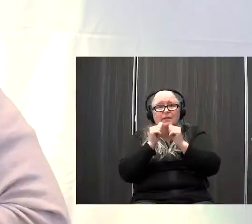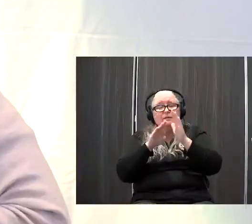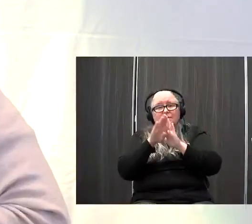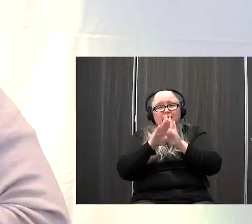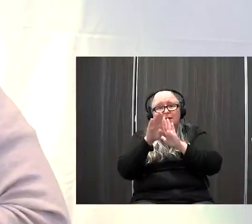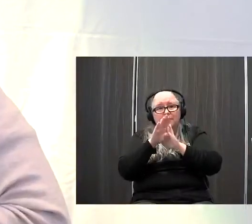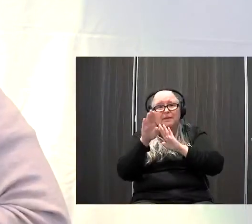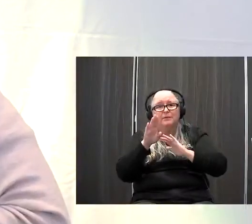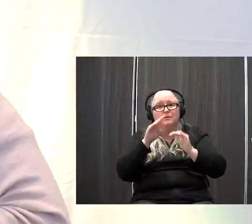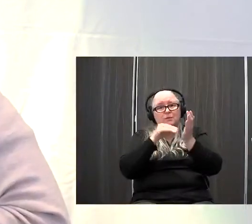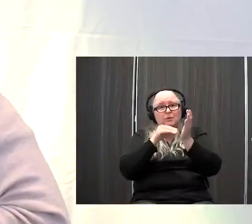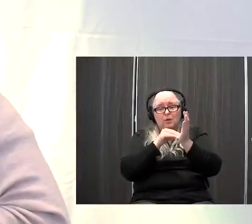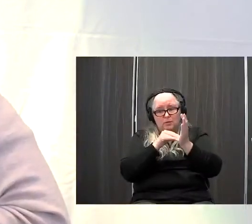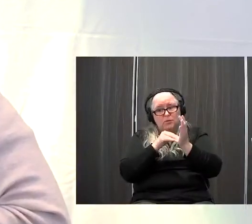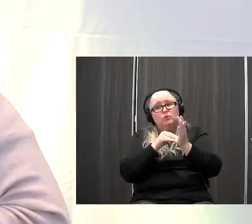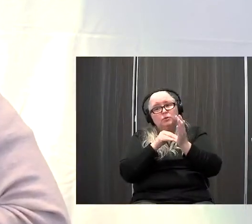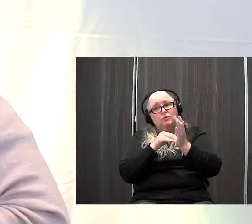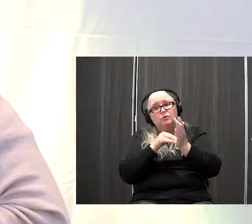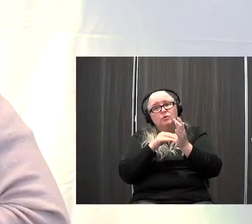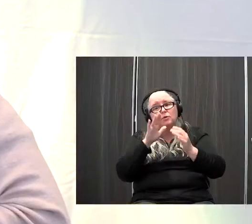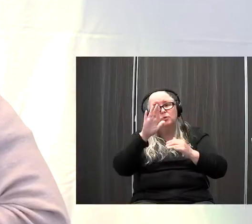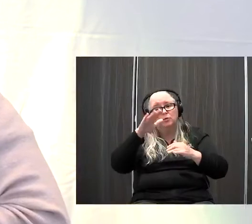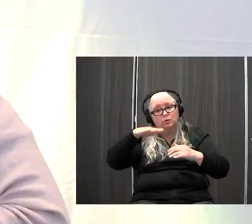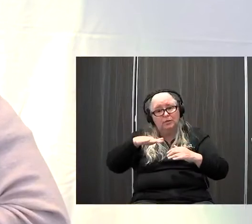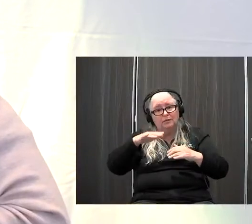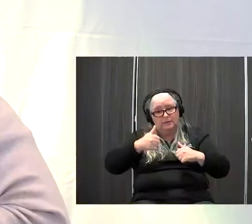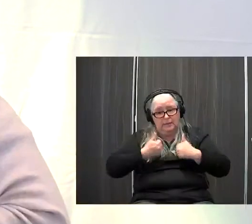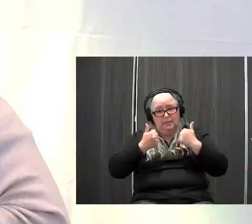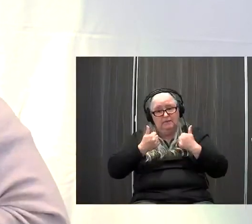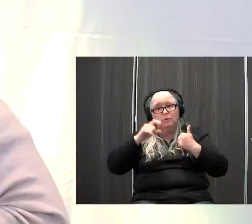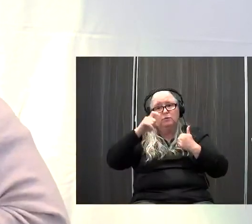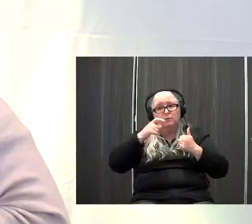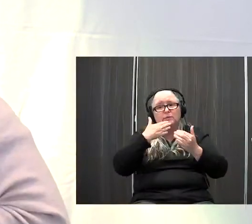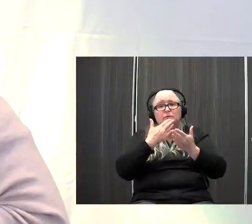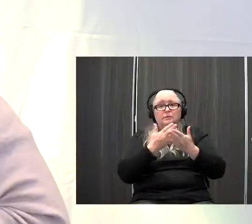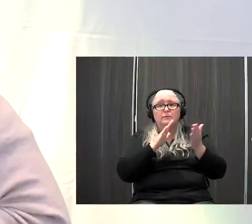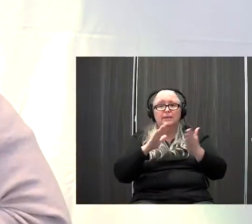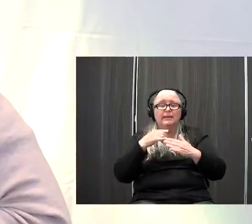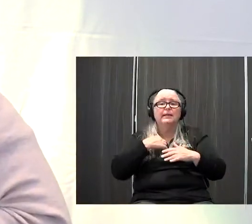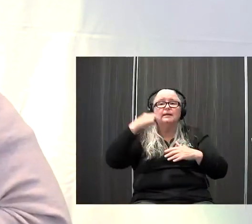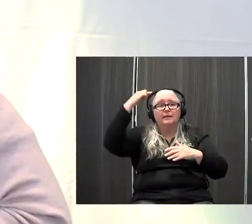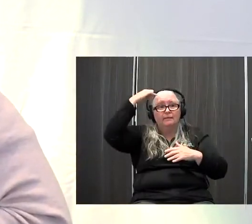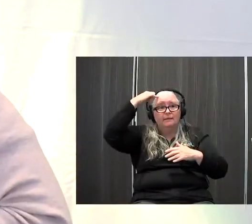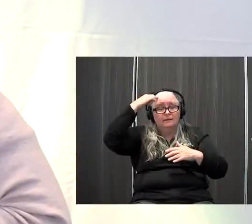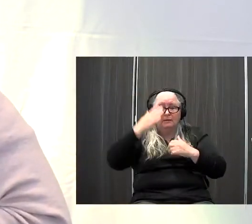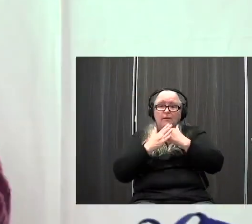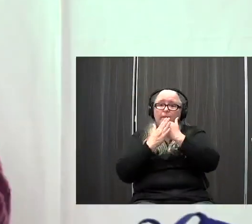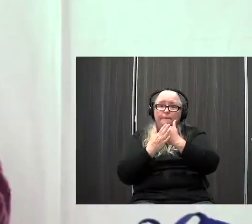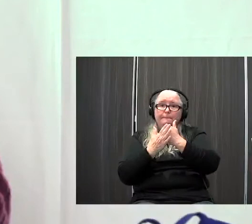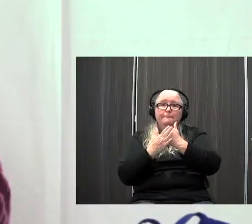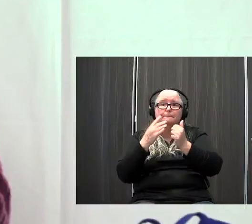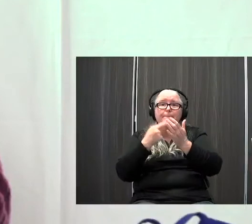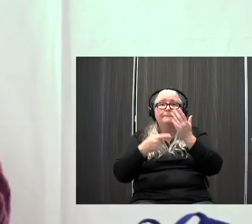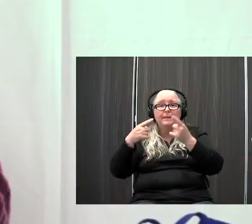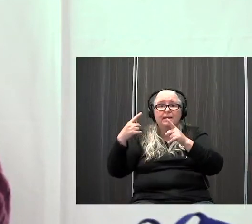pediatrician at some point in your child's lifetime would be a good plan. I think it helps, and I think what happens is you get all